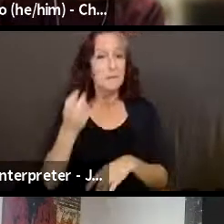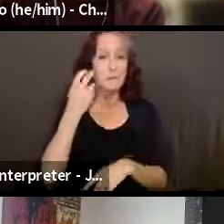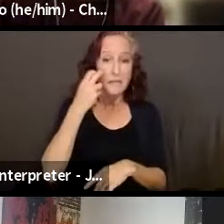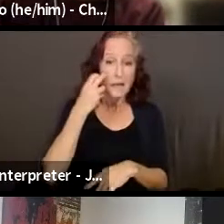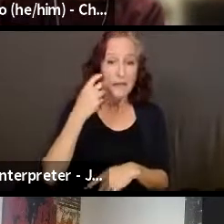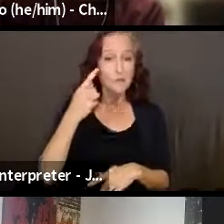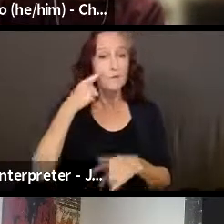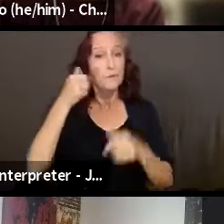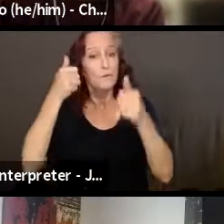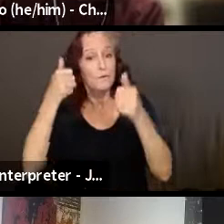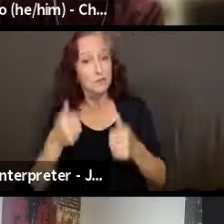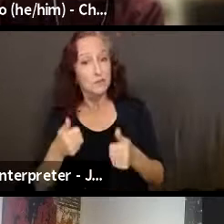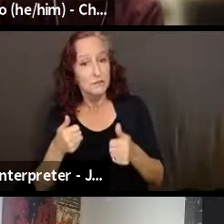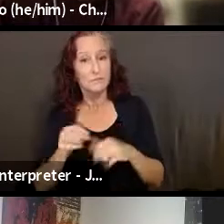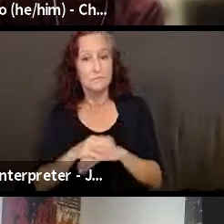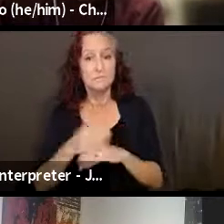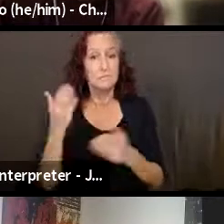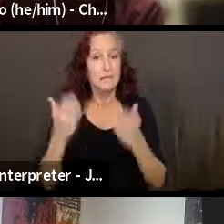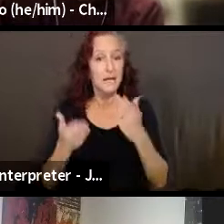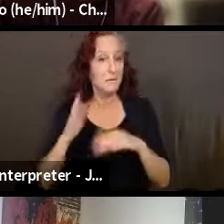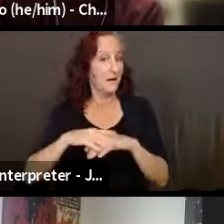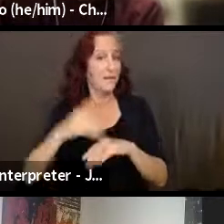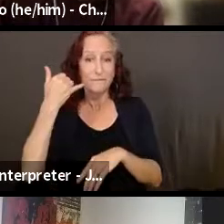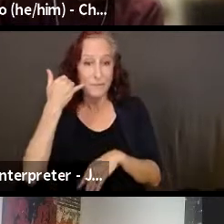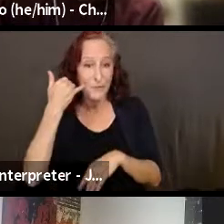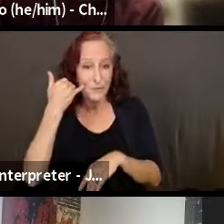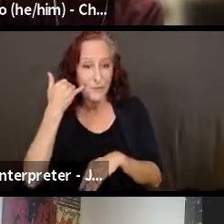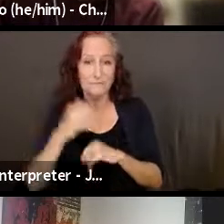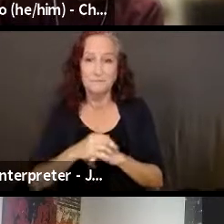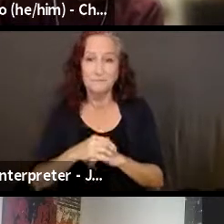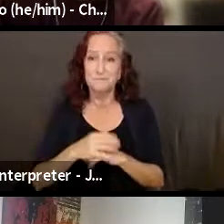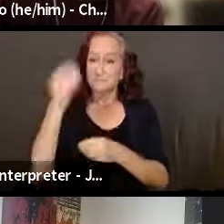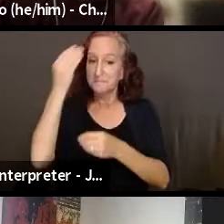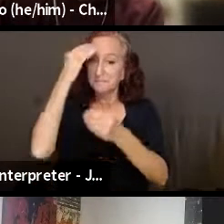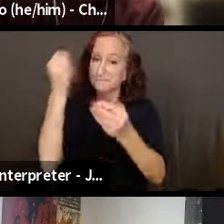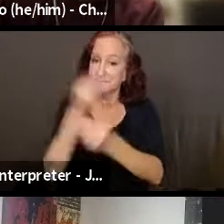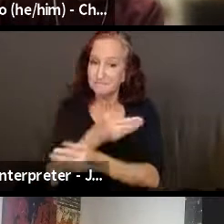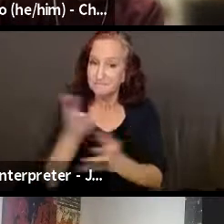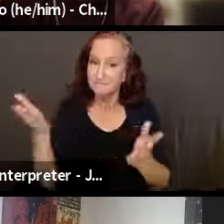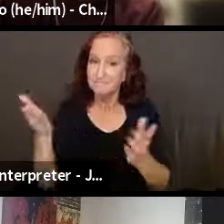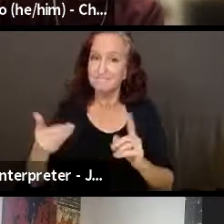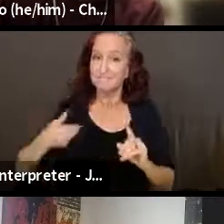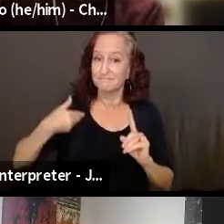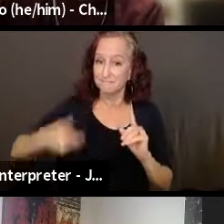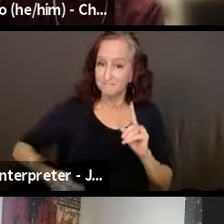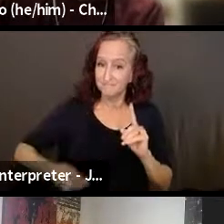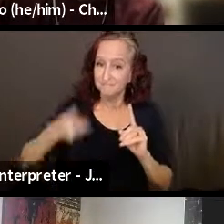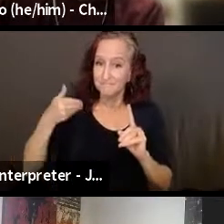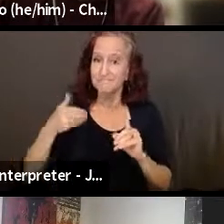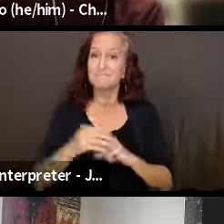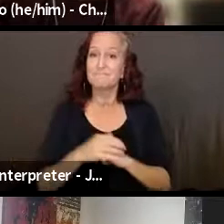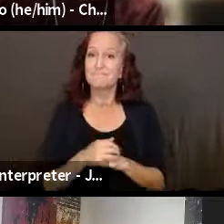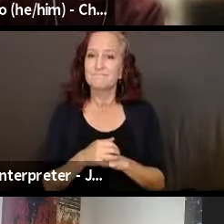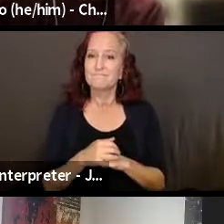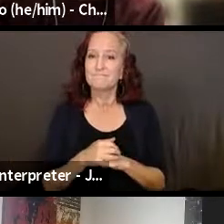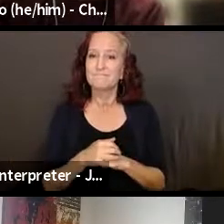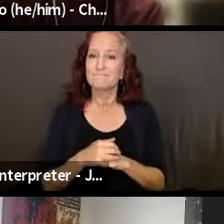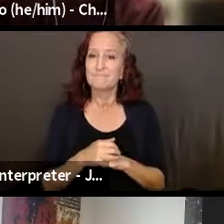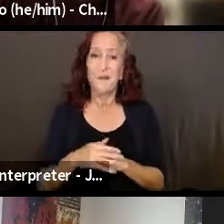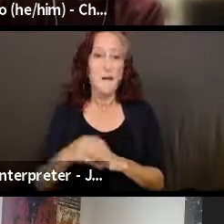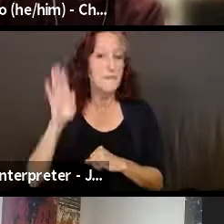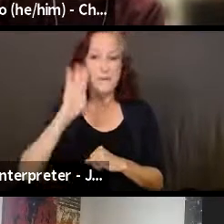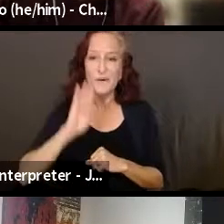vision or can't see the screen, I wanted to let you know that I am a